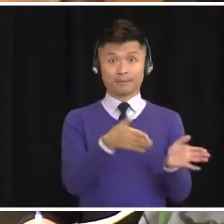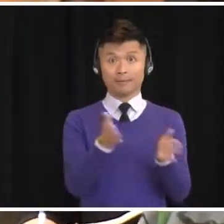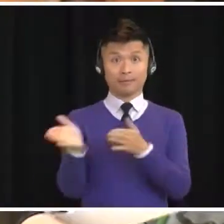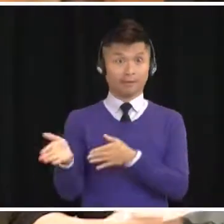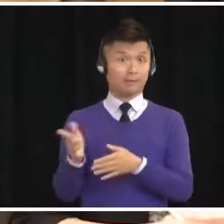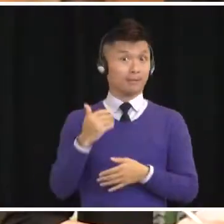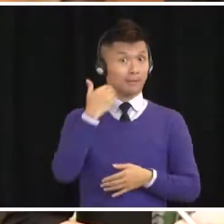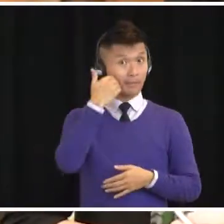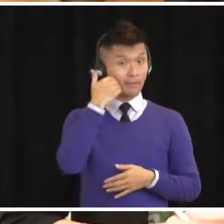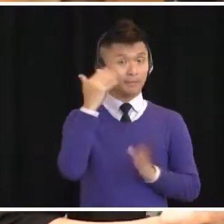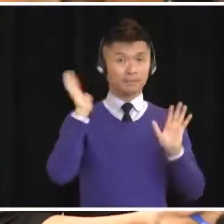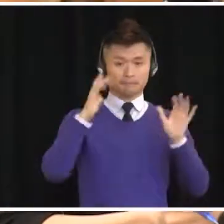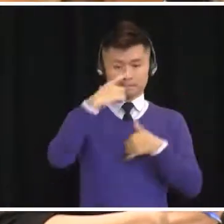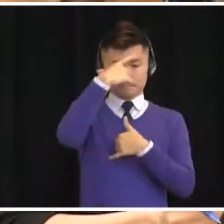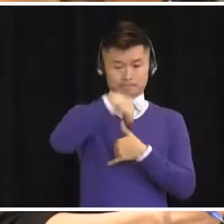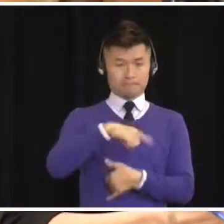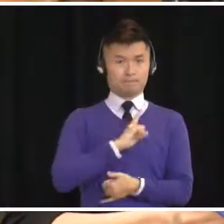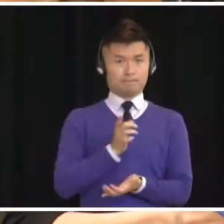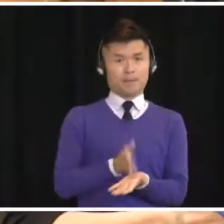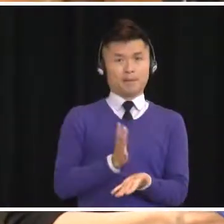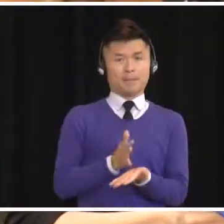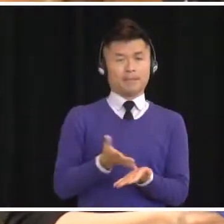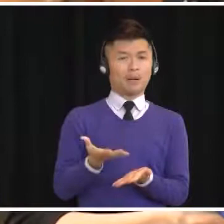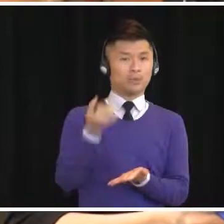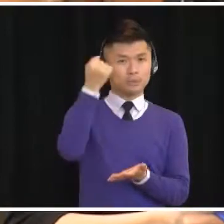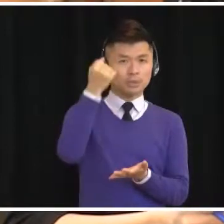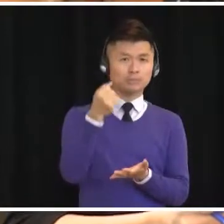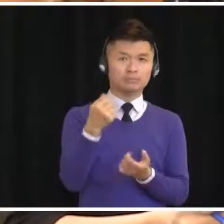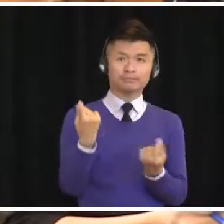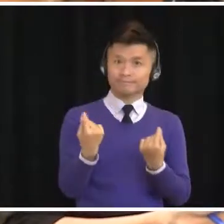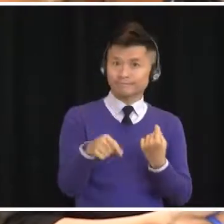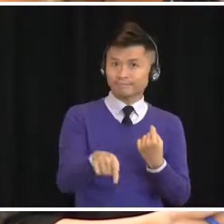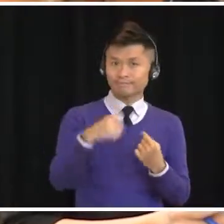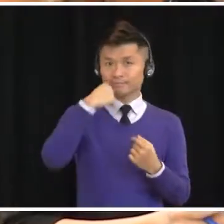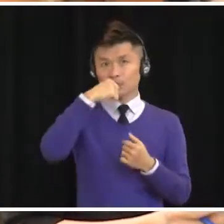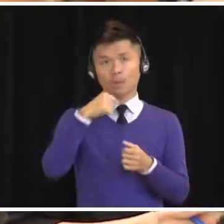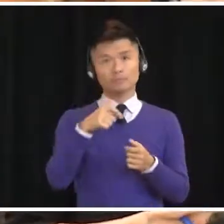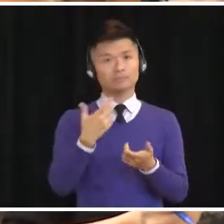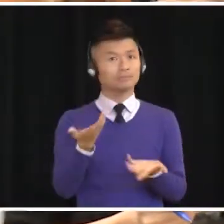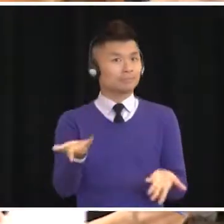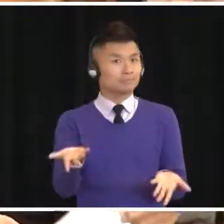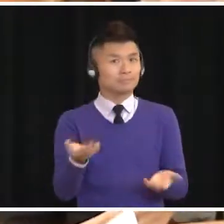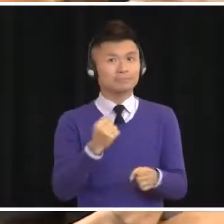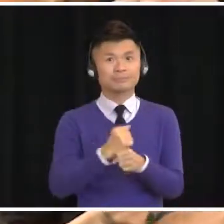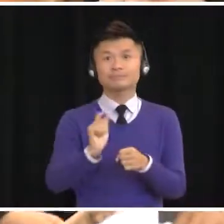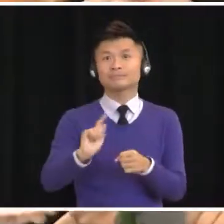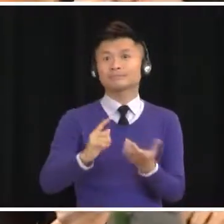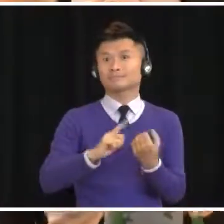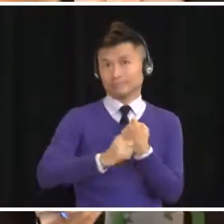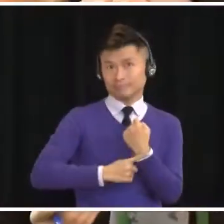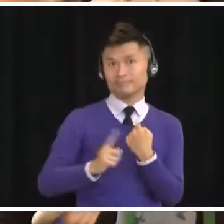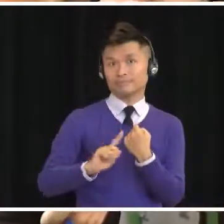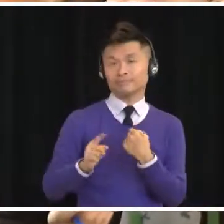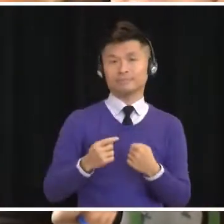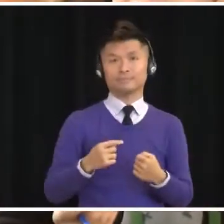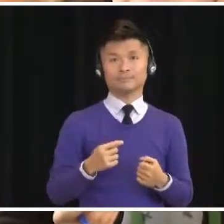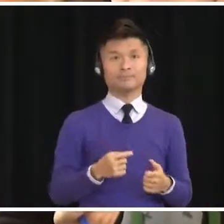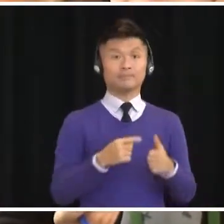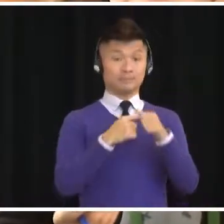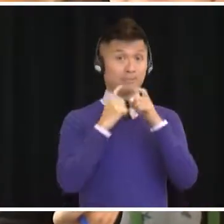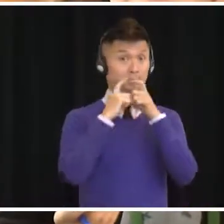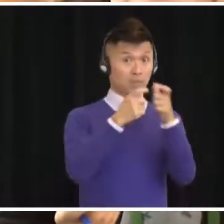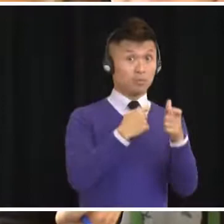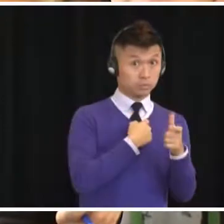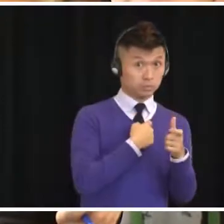custody cases, how do we make sure children's views are given due weight? So these are